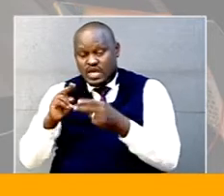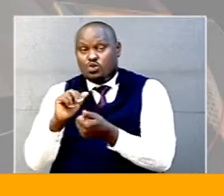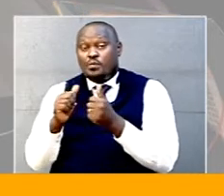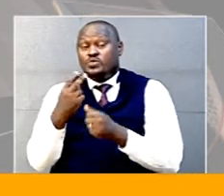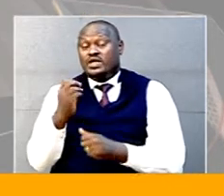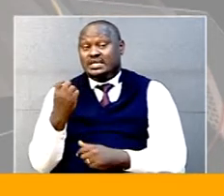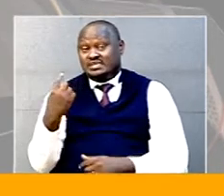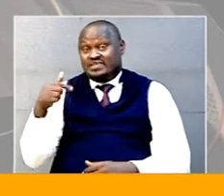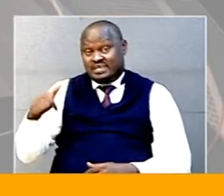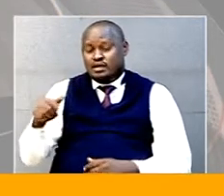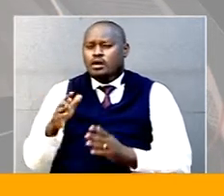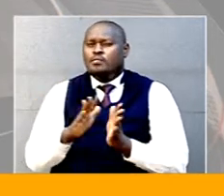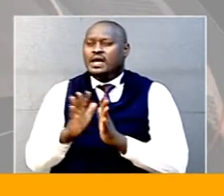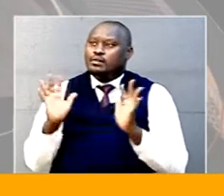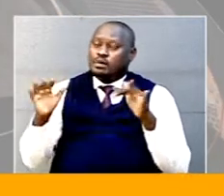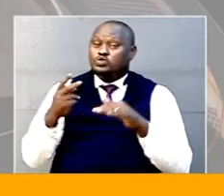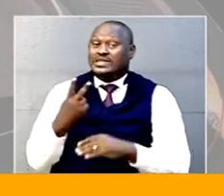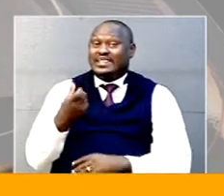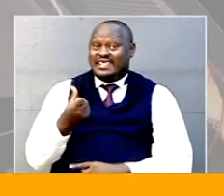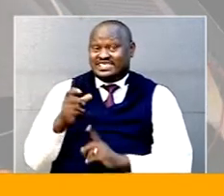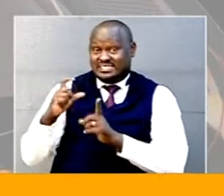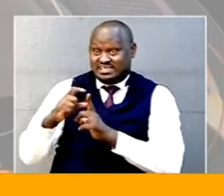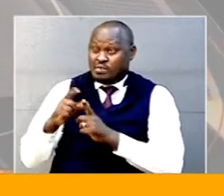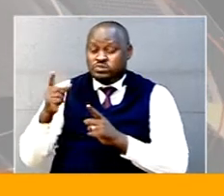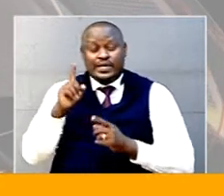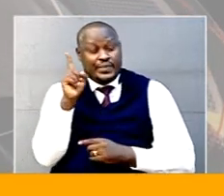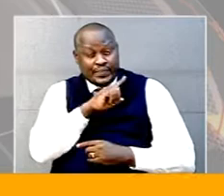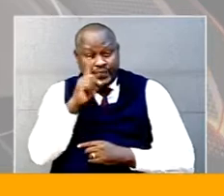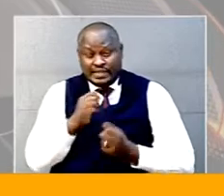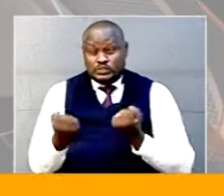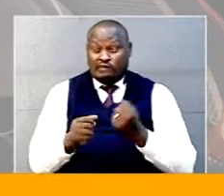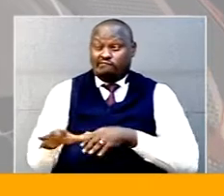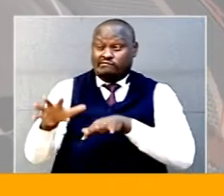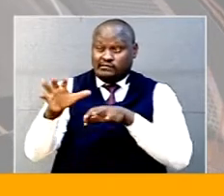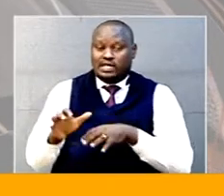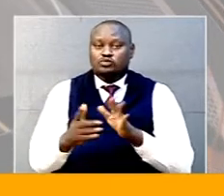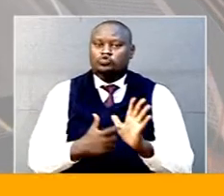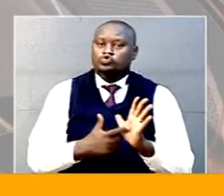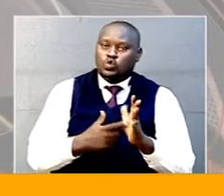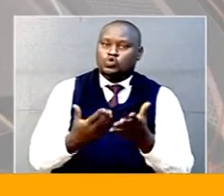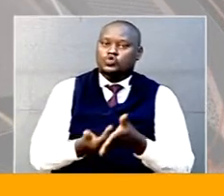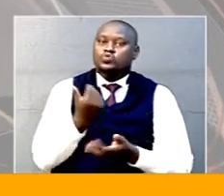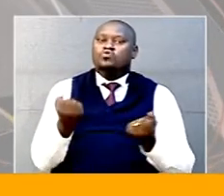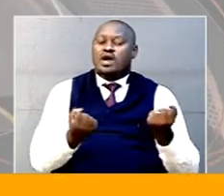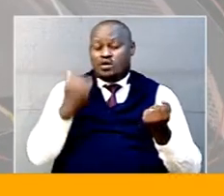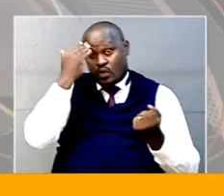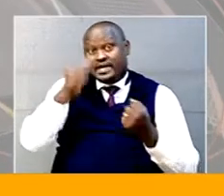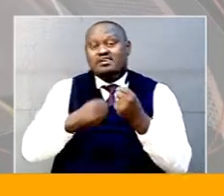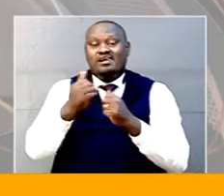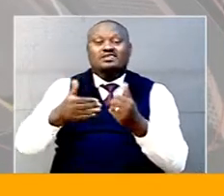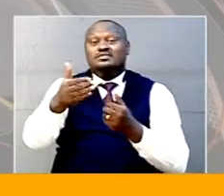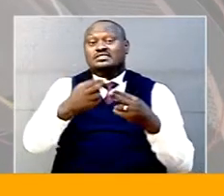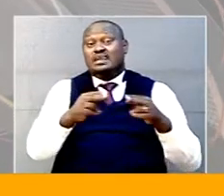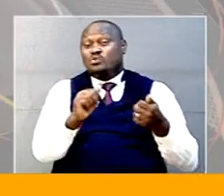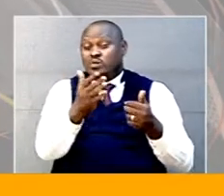on the 26th of December in Mukono, will have top rally drivers showcase their new machines ahead of the season. Despite the title